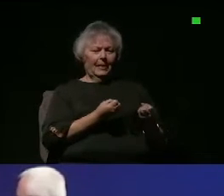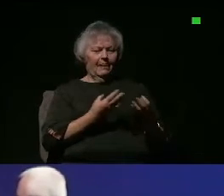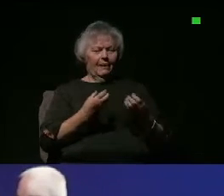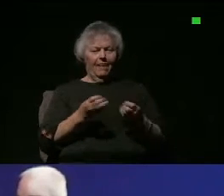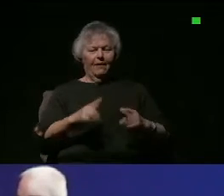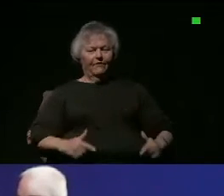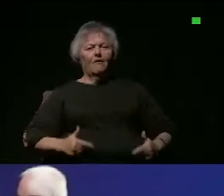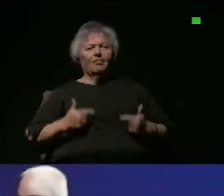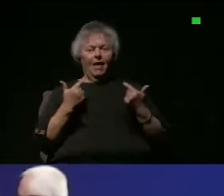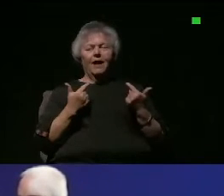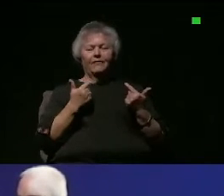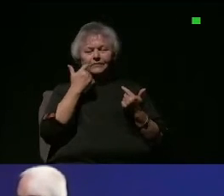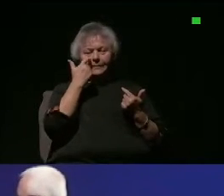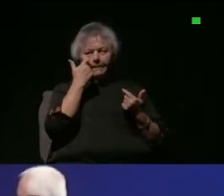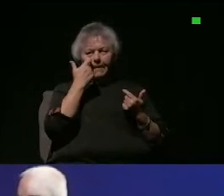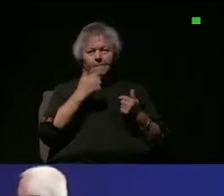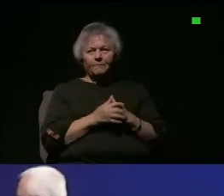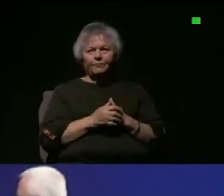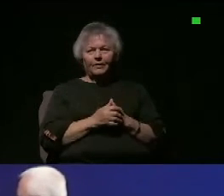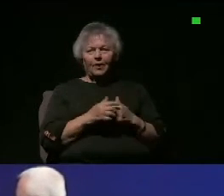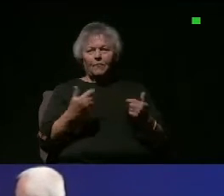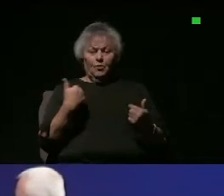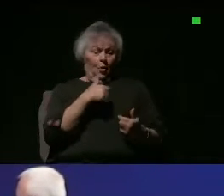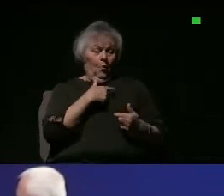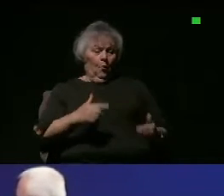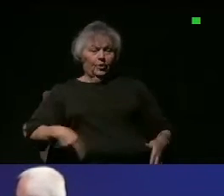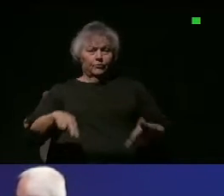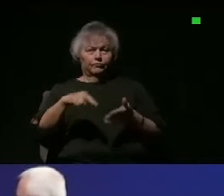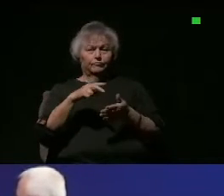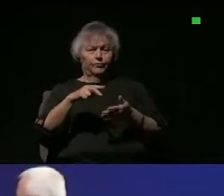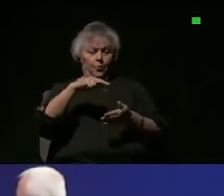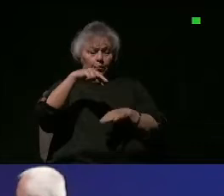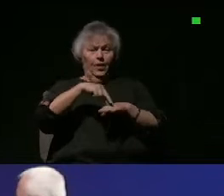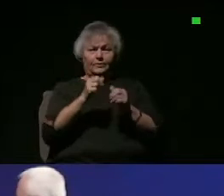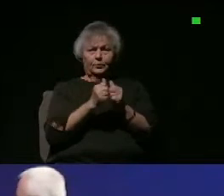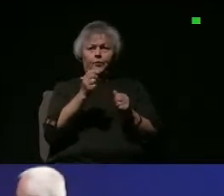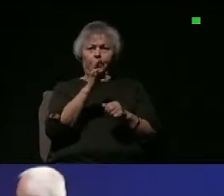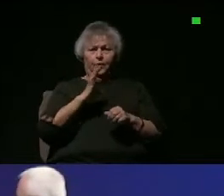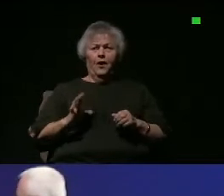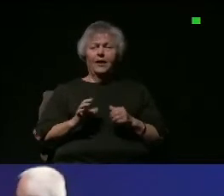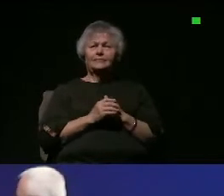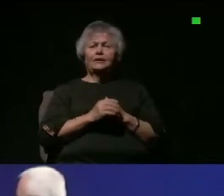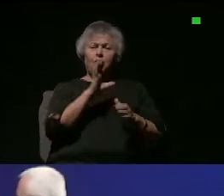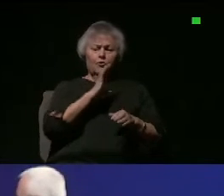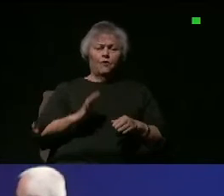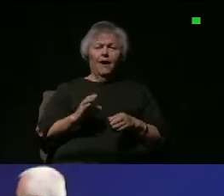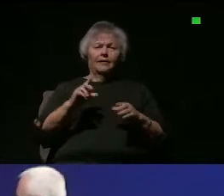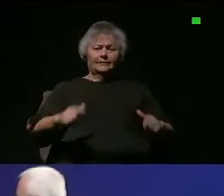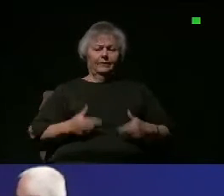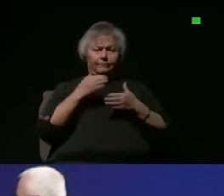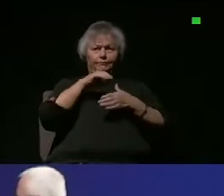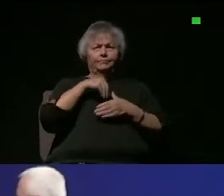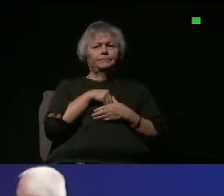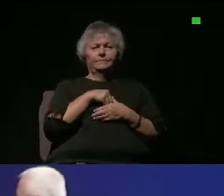have died to our old way of living, we're now raised with Christ, it's Him who lives within us, so much of life and our circumstances, they're